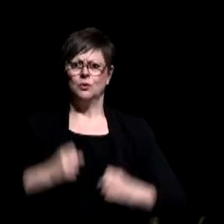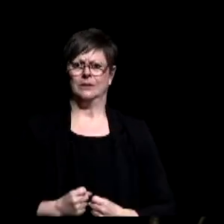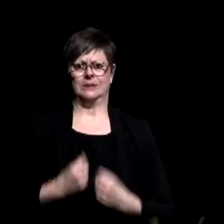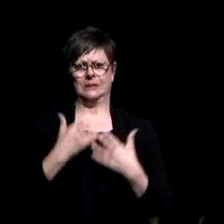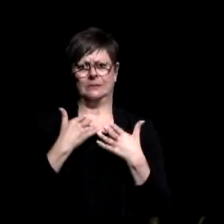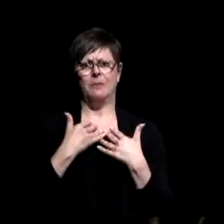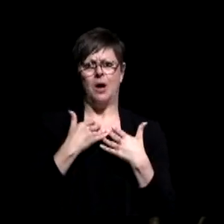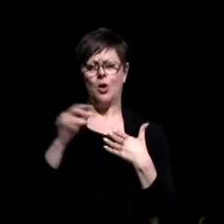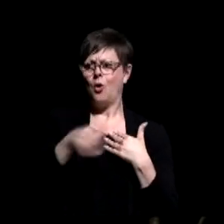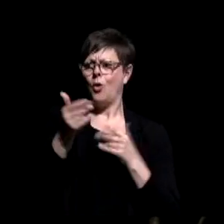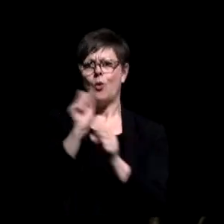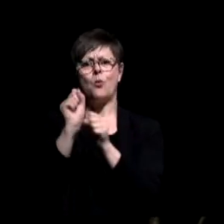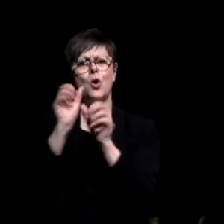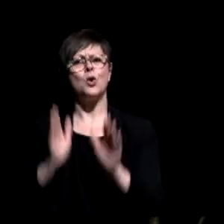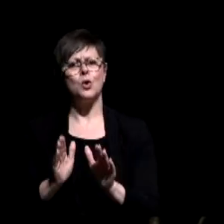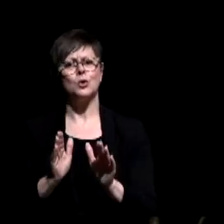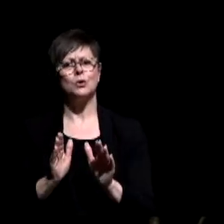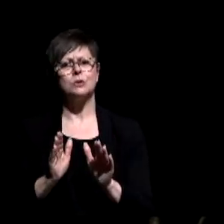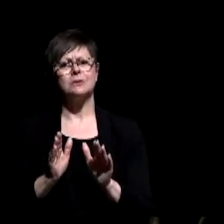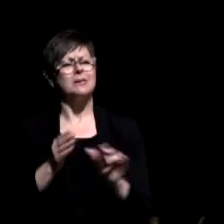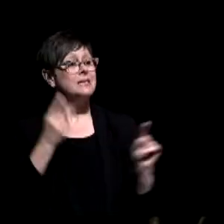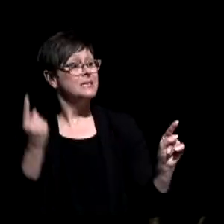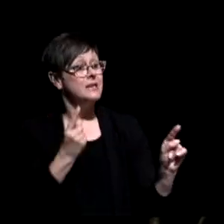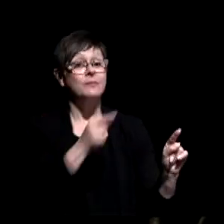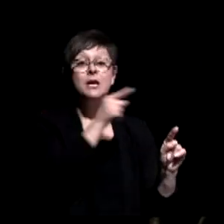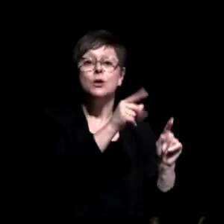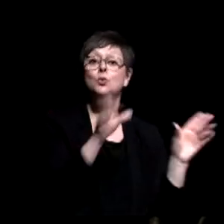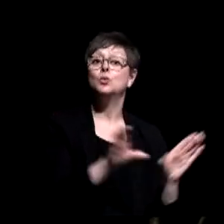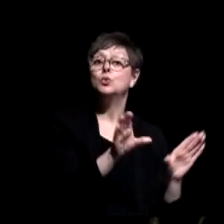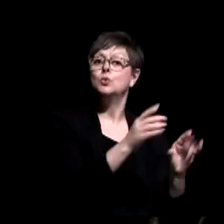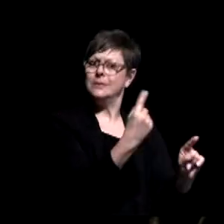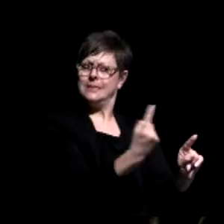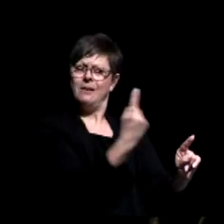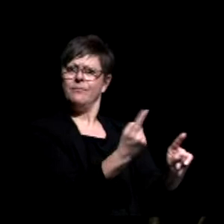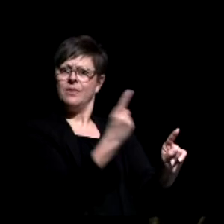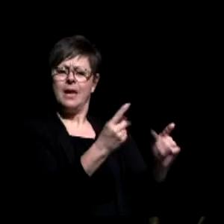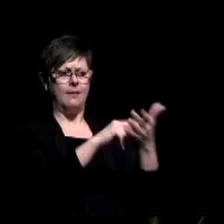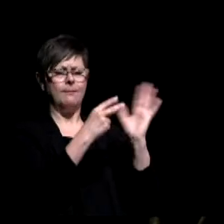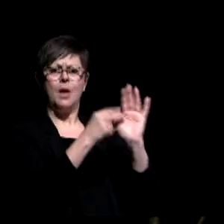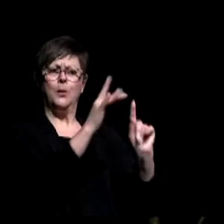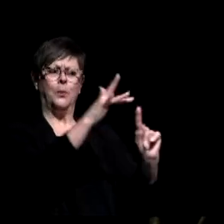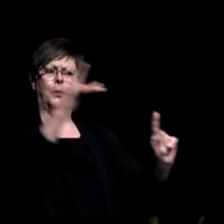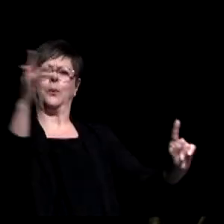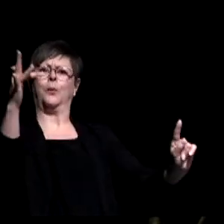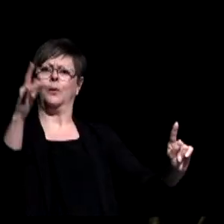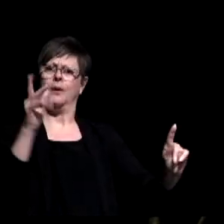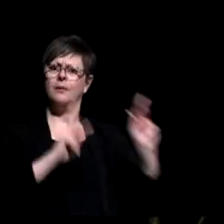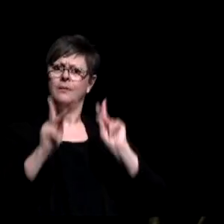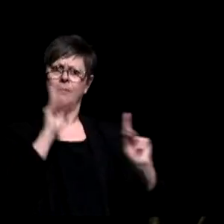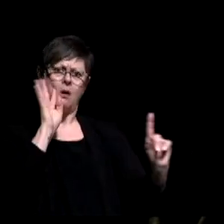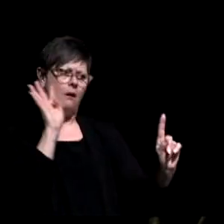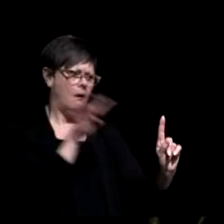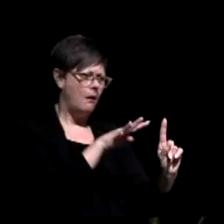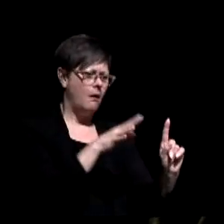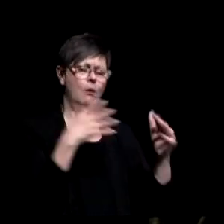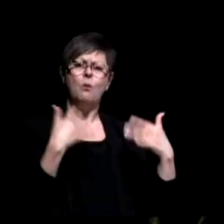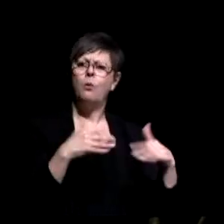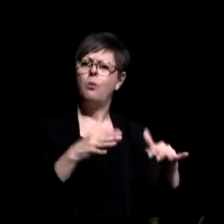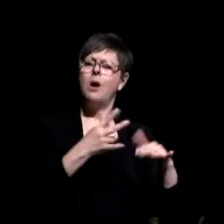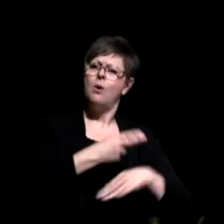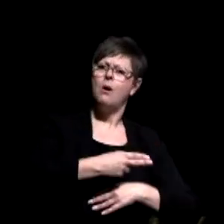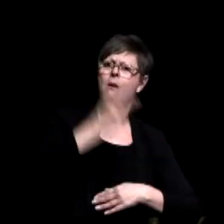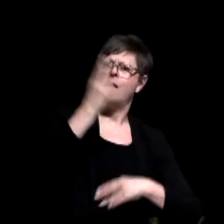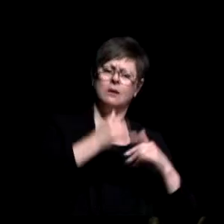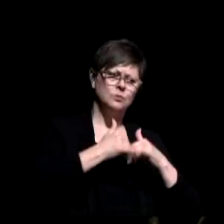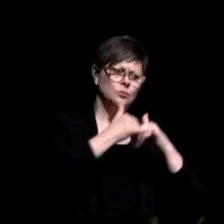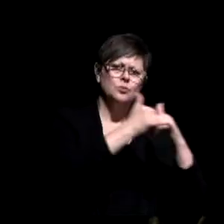peers. Something that you did stood out to your colleagues as worthy of recognition, as worthy of this highest award for the public